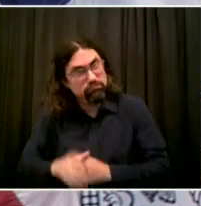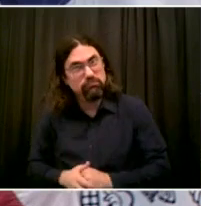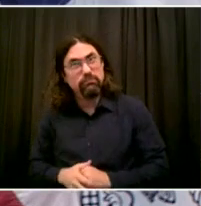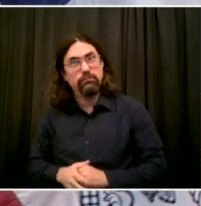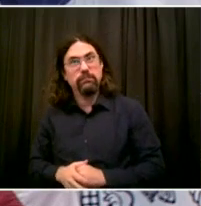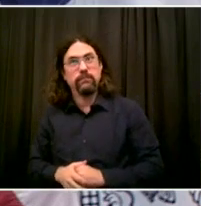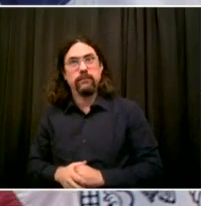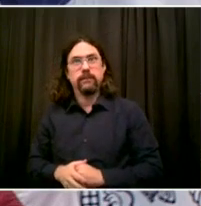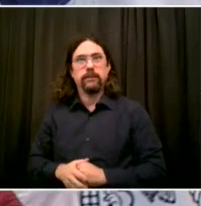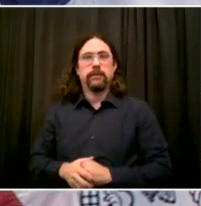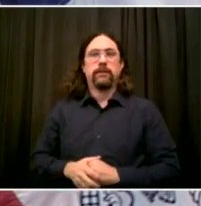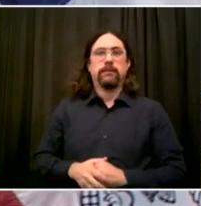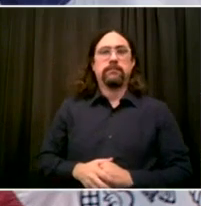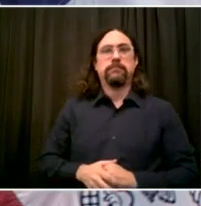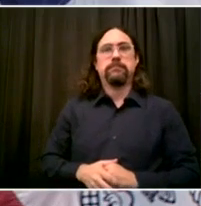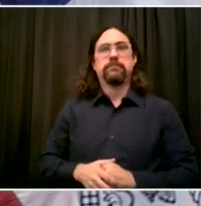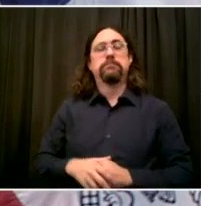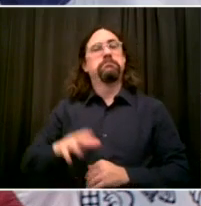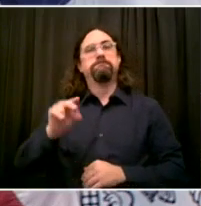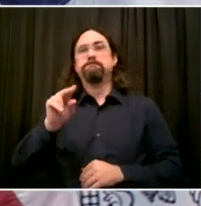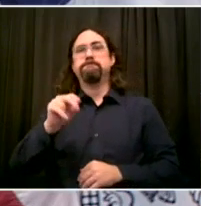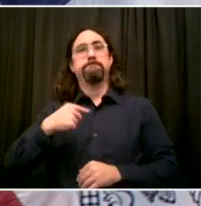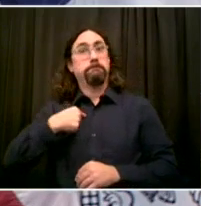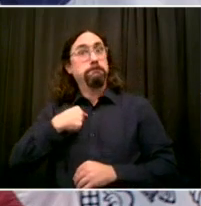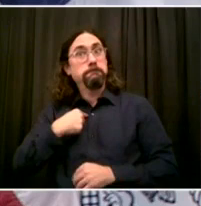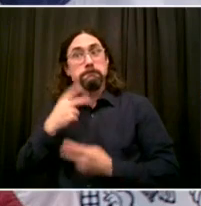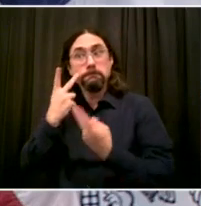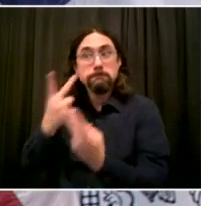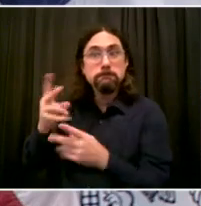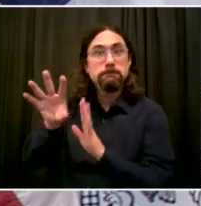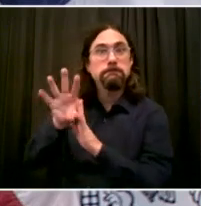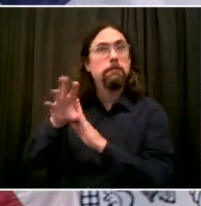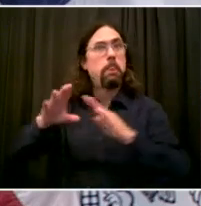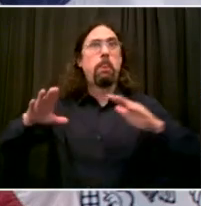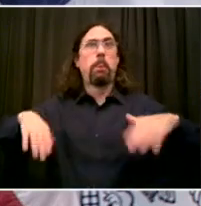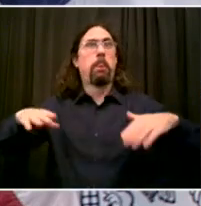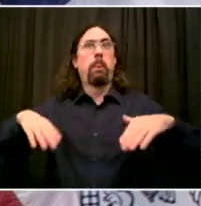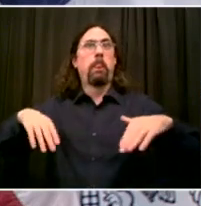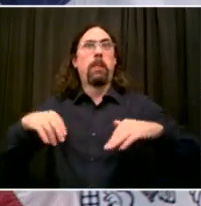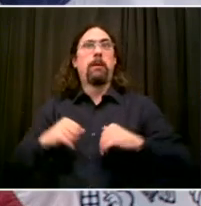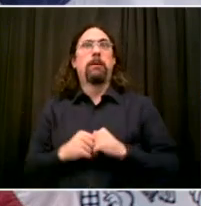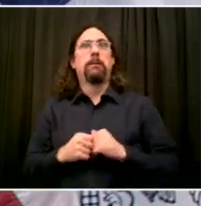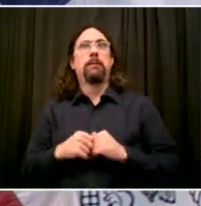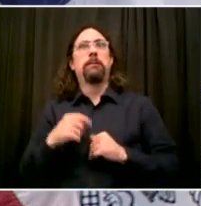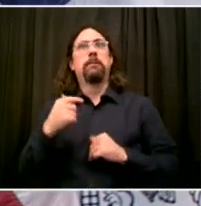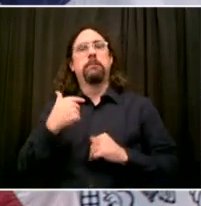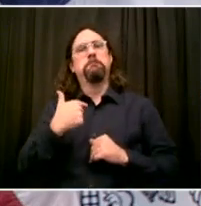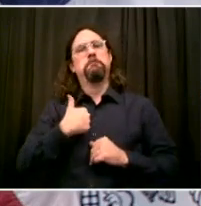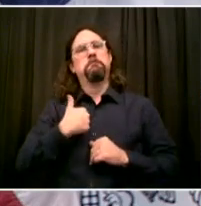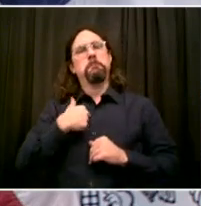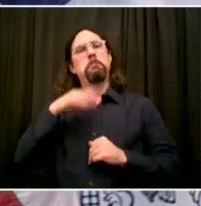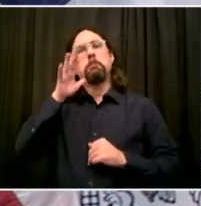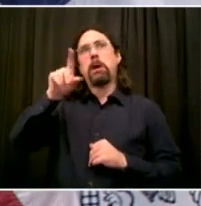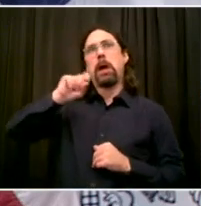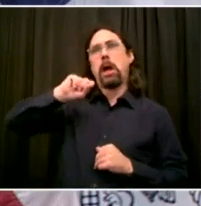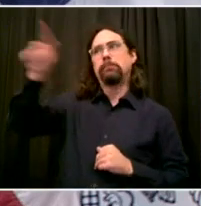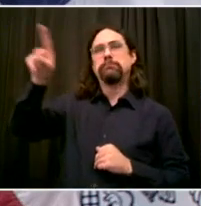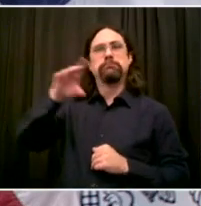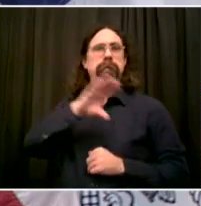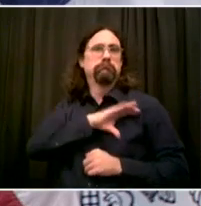what has been determined from that incident and what the status of the officer is, but I don't have that in front of me now. Go ahead.